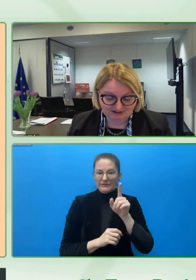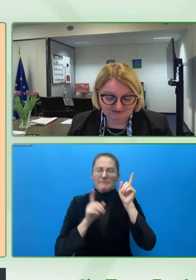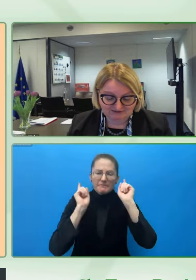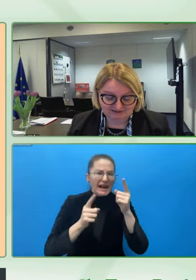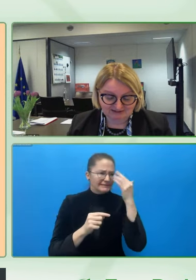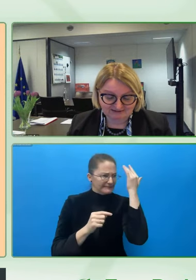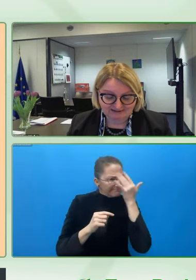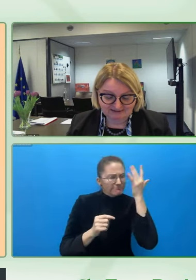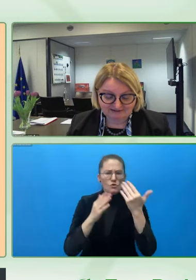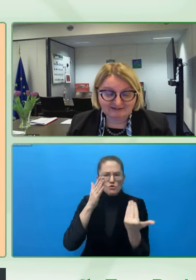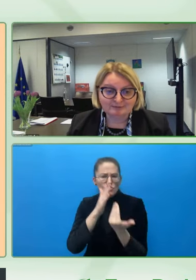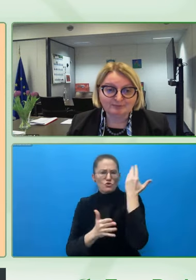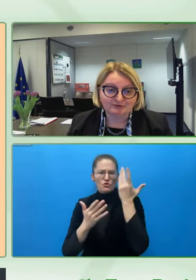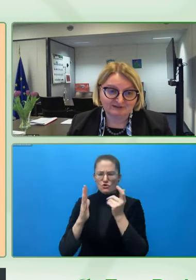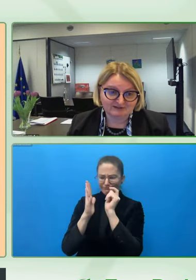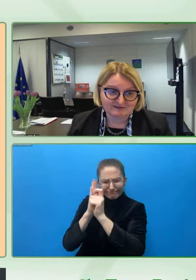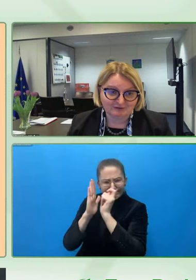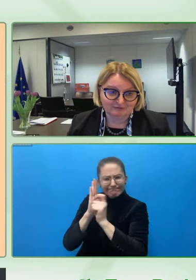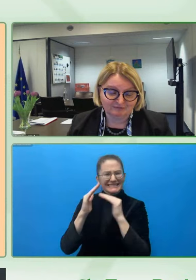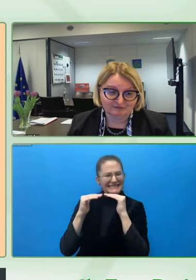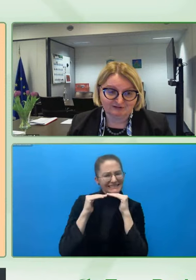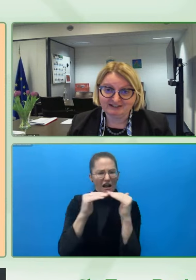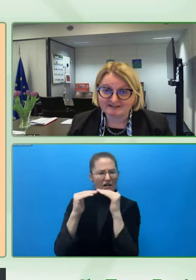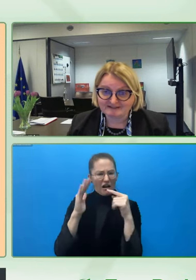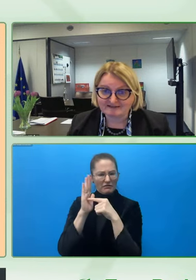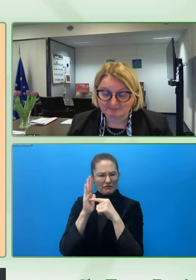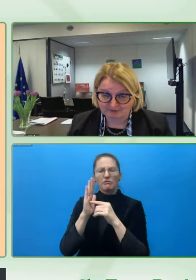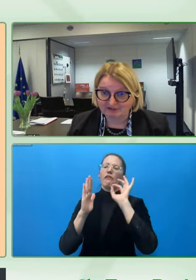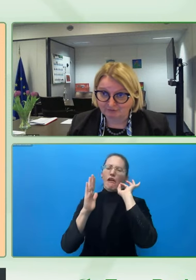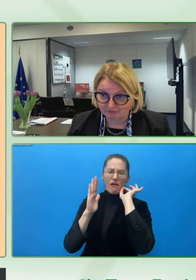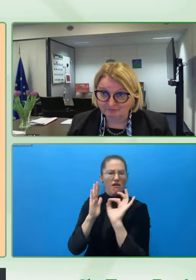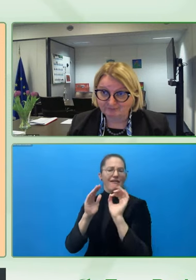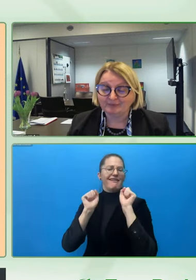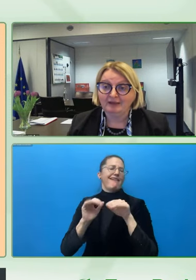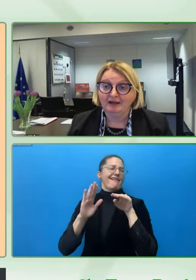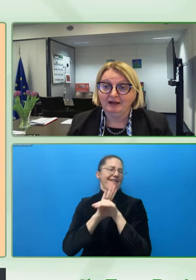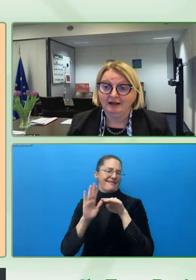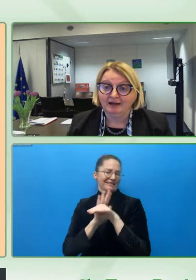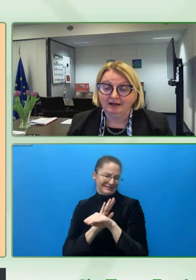to reiterate the importance of the AccessibleEU.